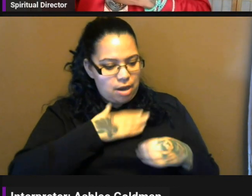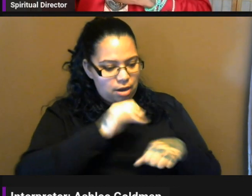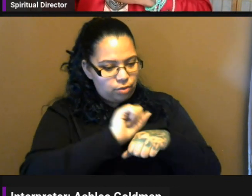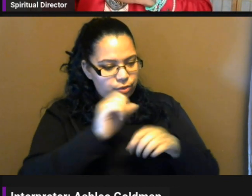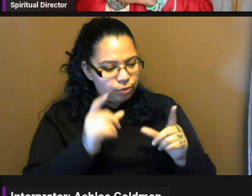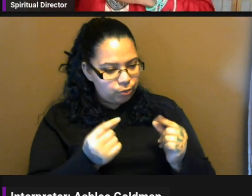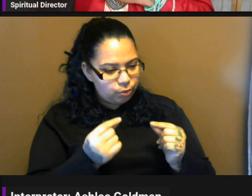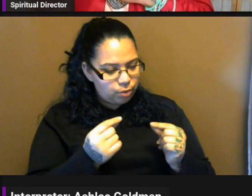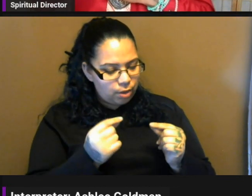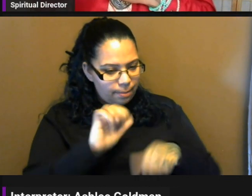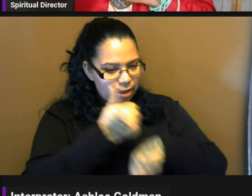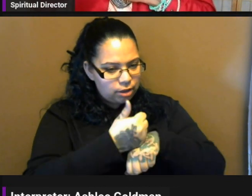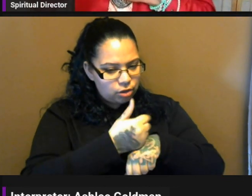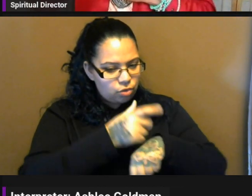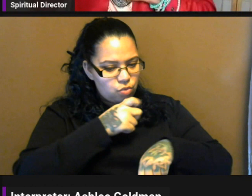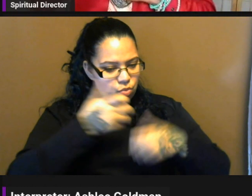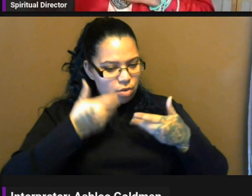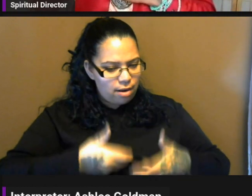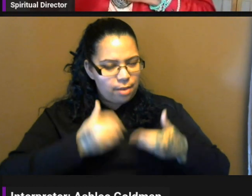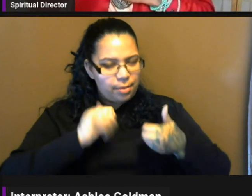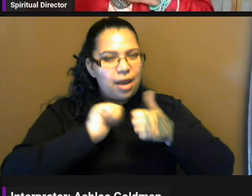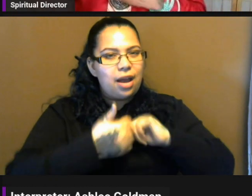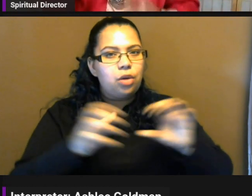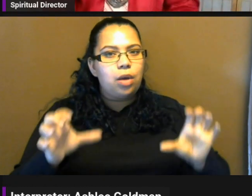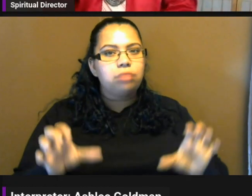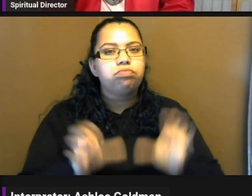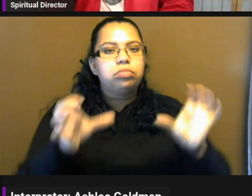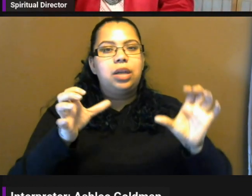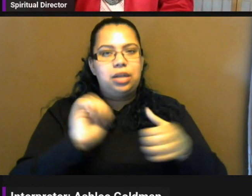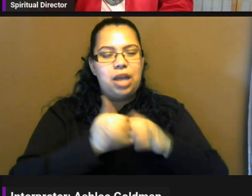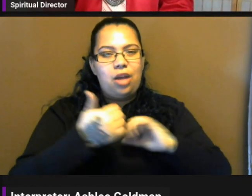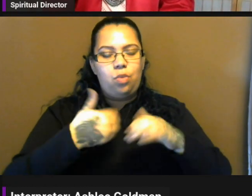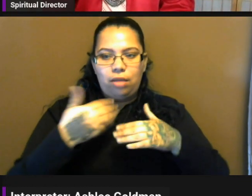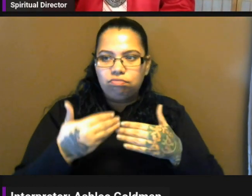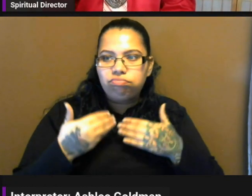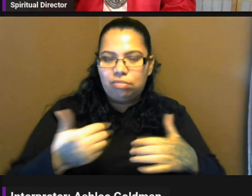being. Now, how do I go and do it? How do I live that?